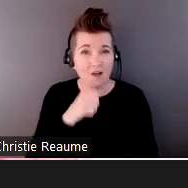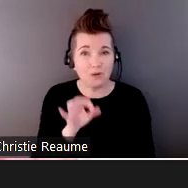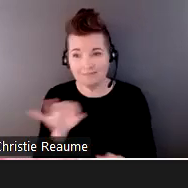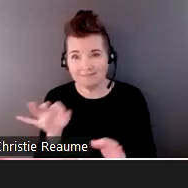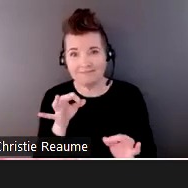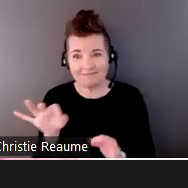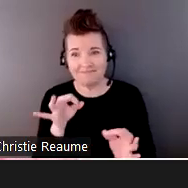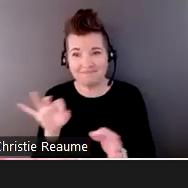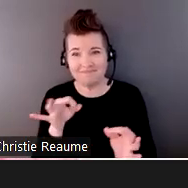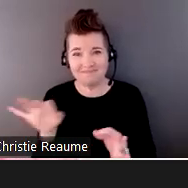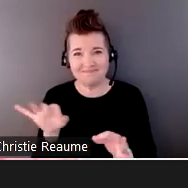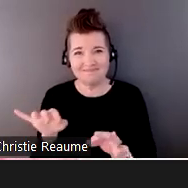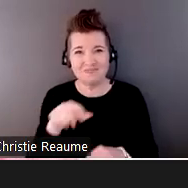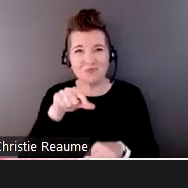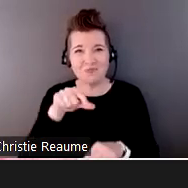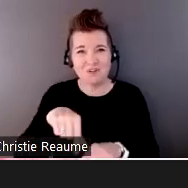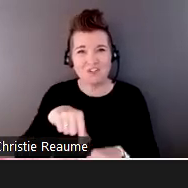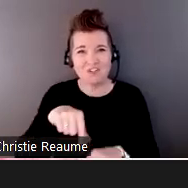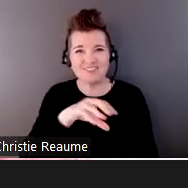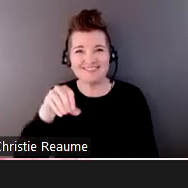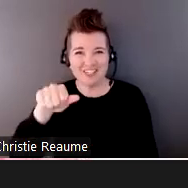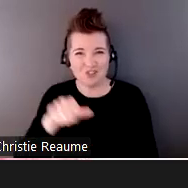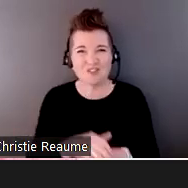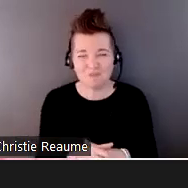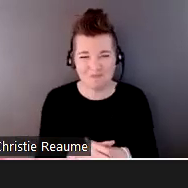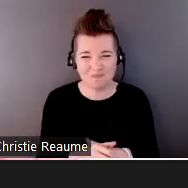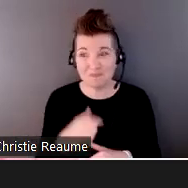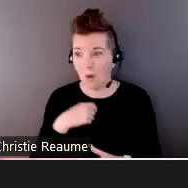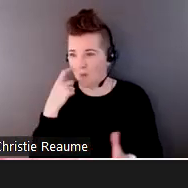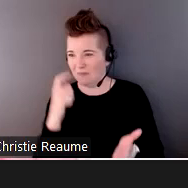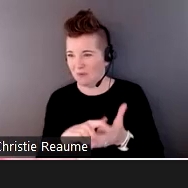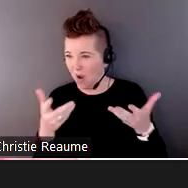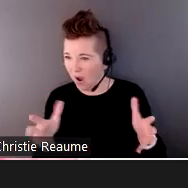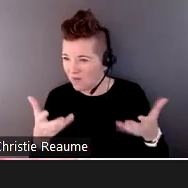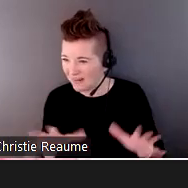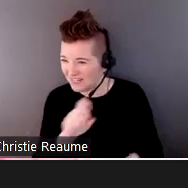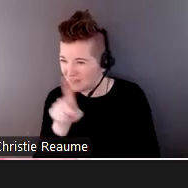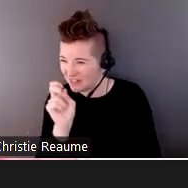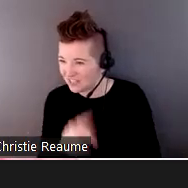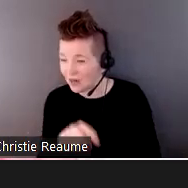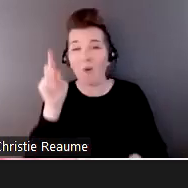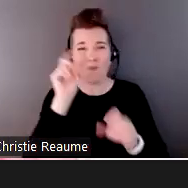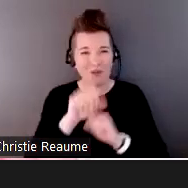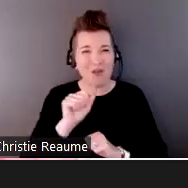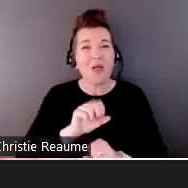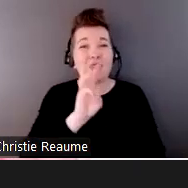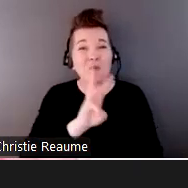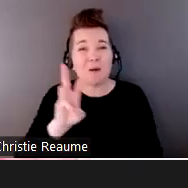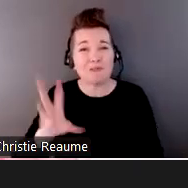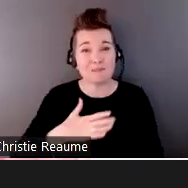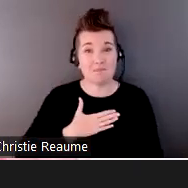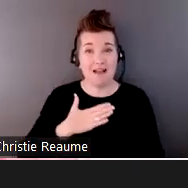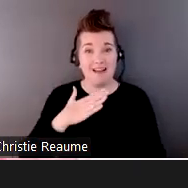out throughout the presentation um and I see there's already a question of what are the websites so I will repeat that for my